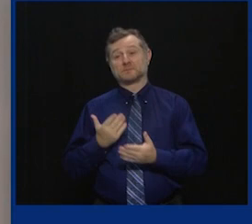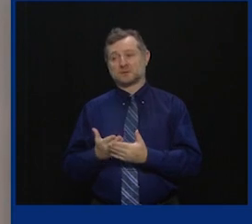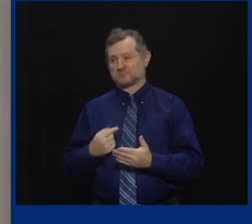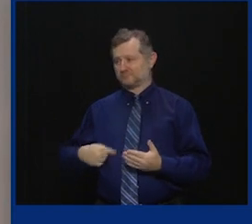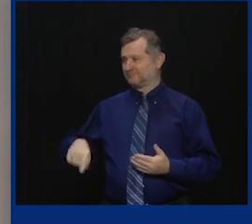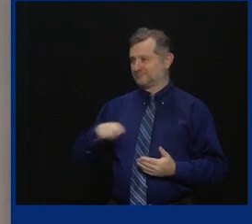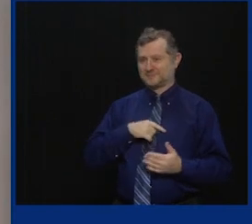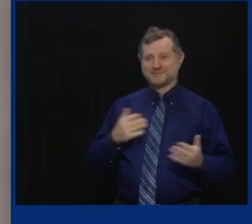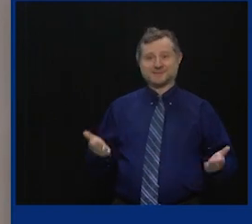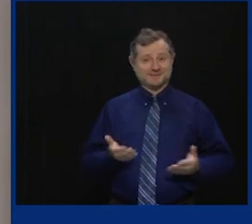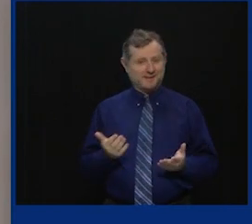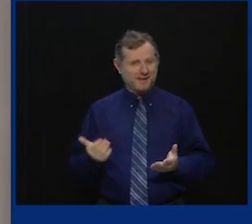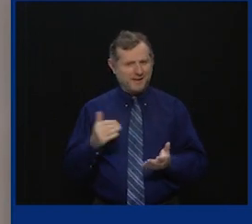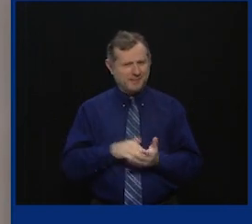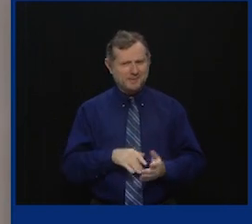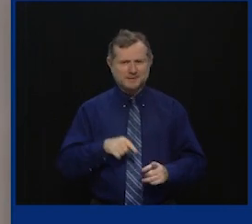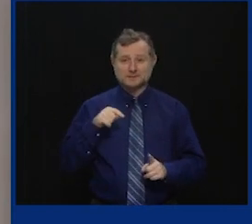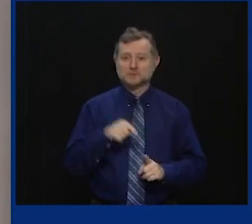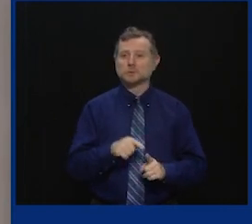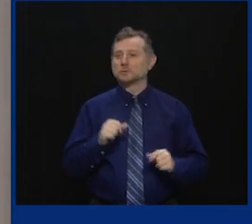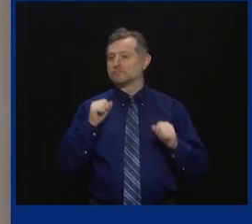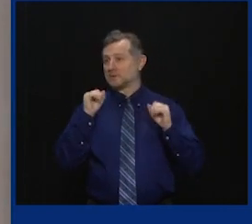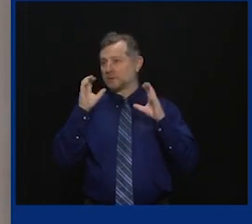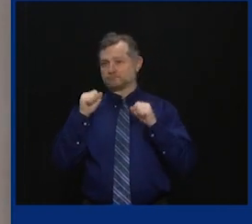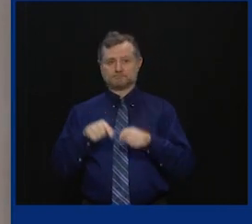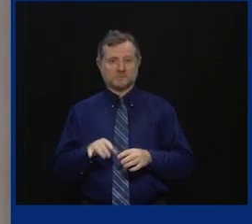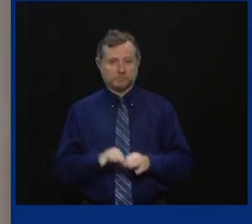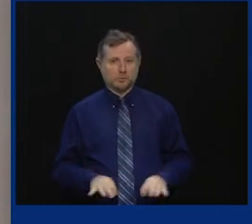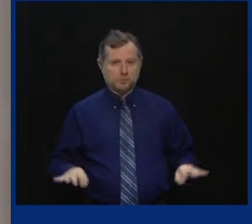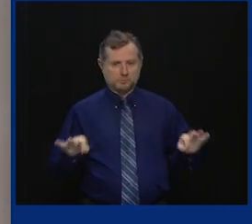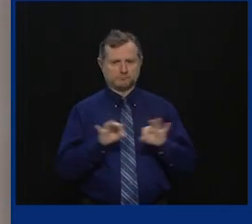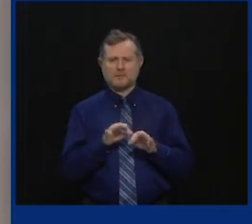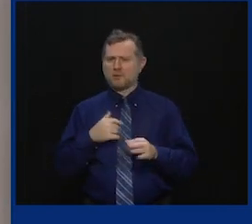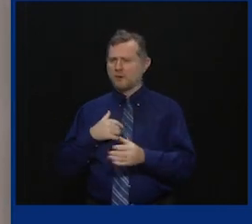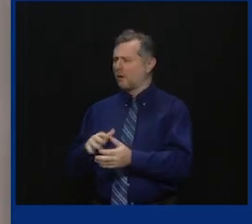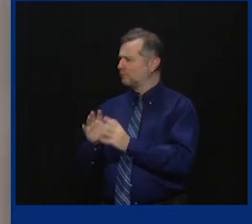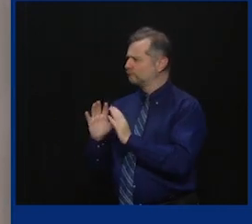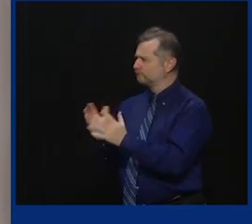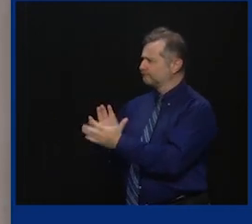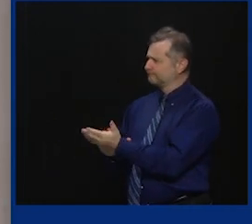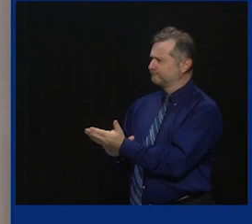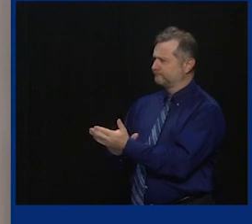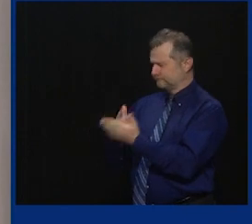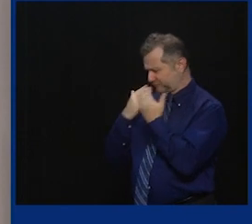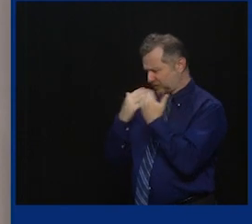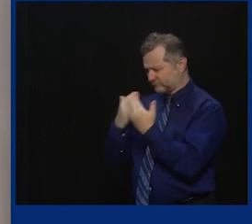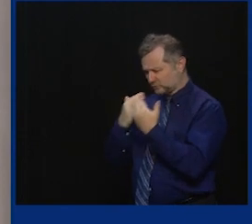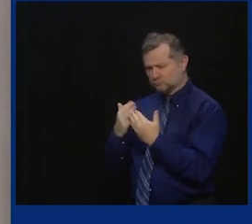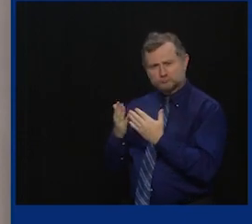with something that is this incredibly important is a credit to you. So thank you so much.